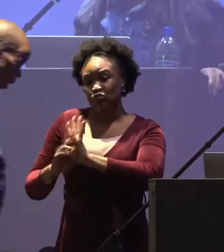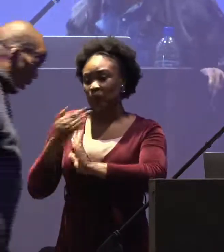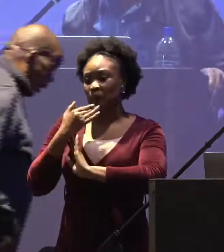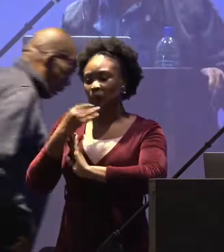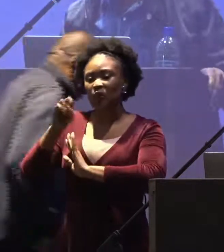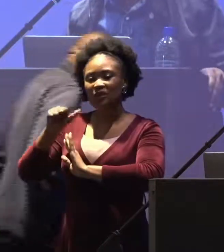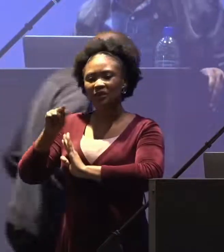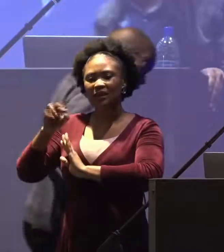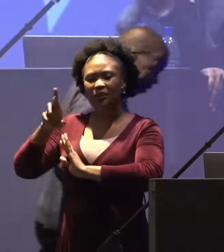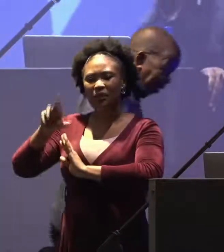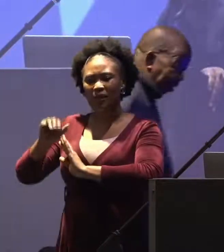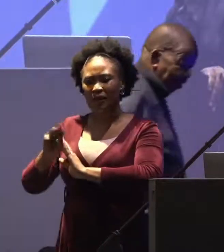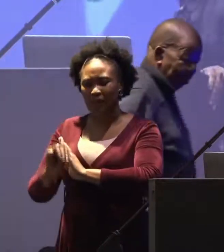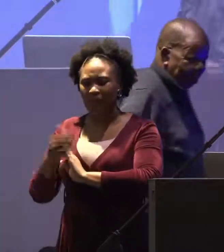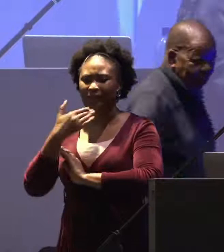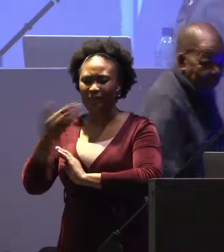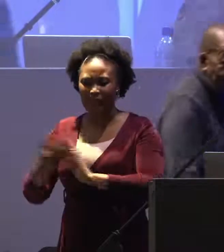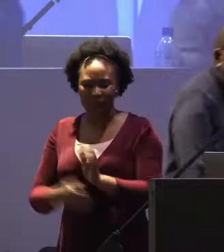Thank you.